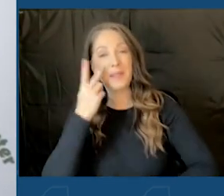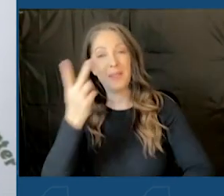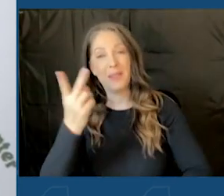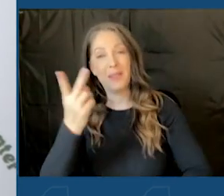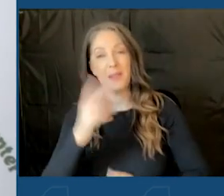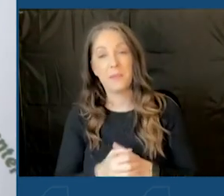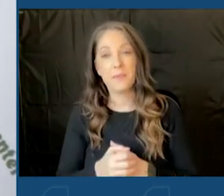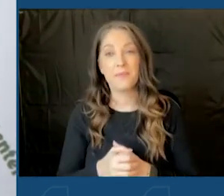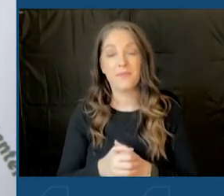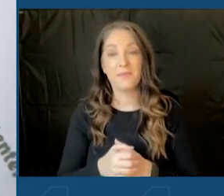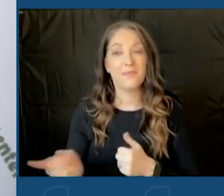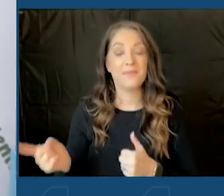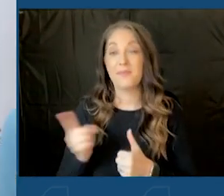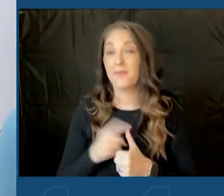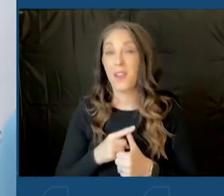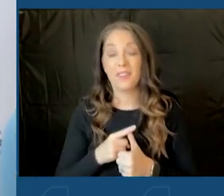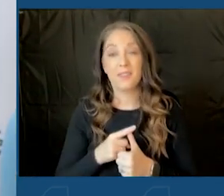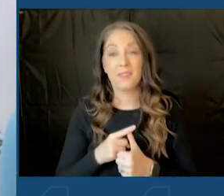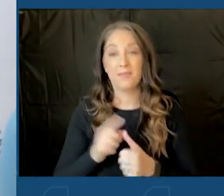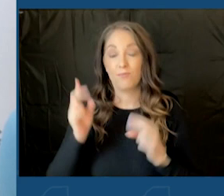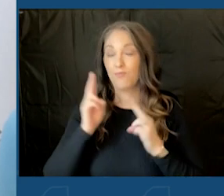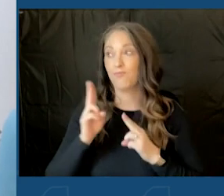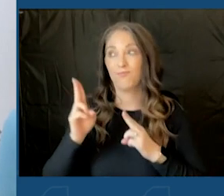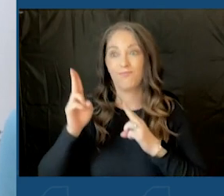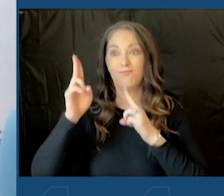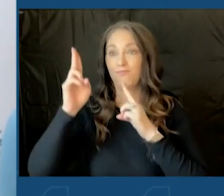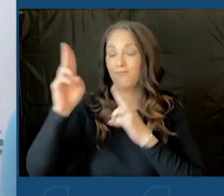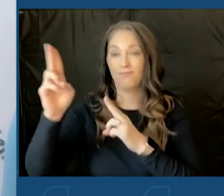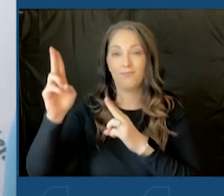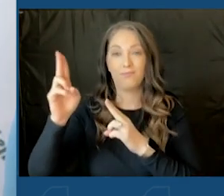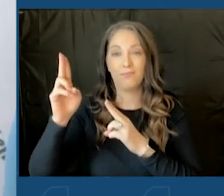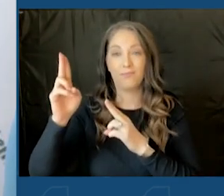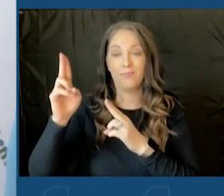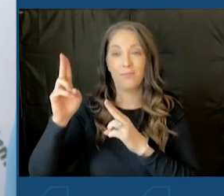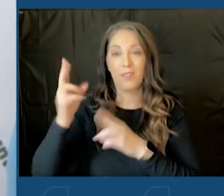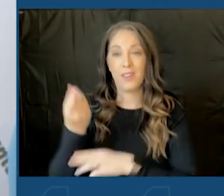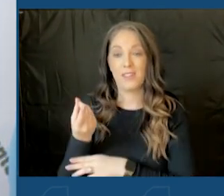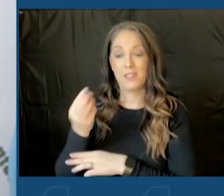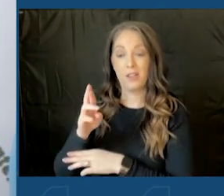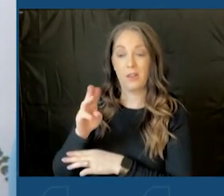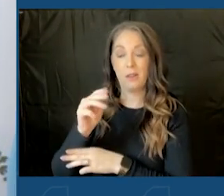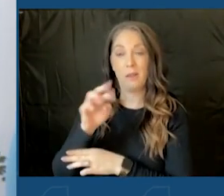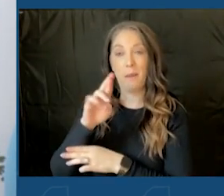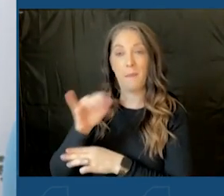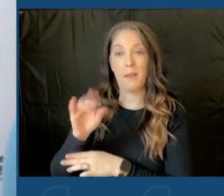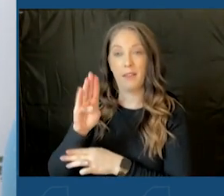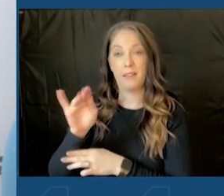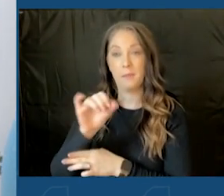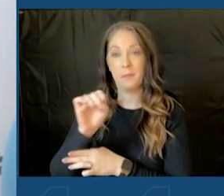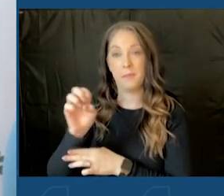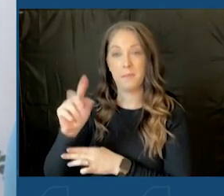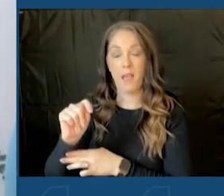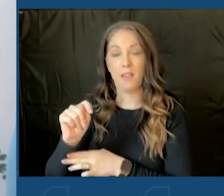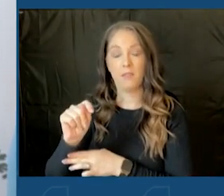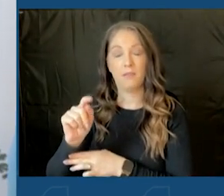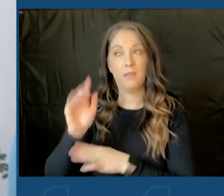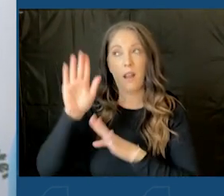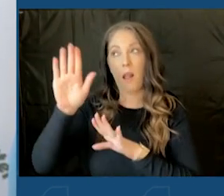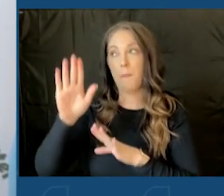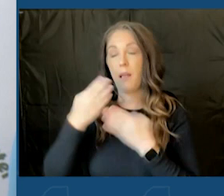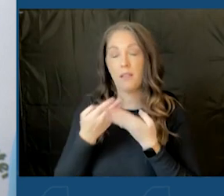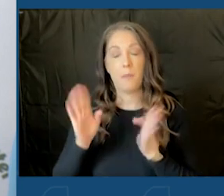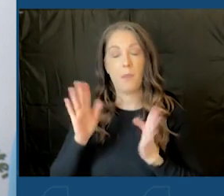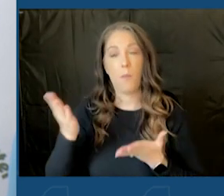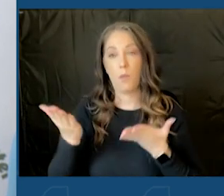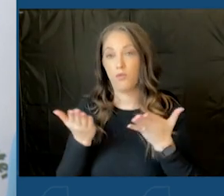I'm honored to have joined me Dr. Mary Bassett, an exceptional public servant. Again, over a year